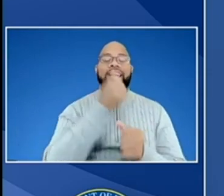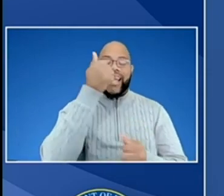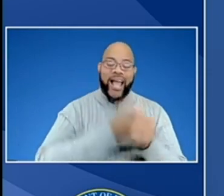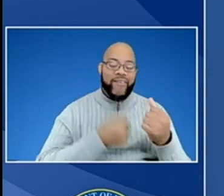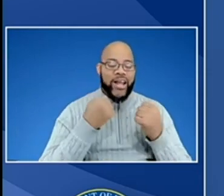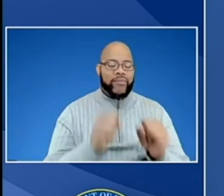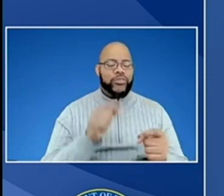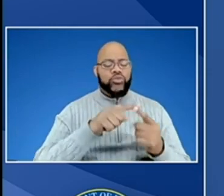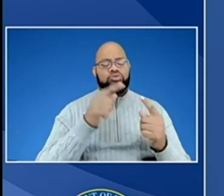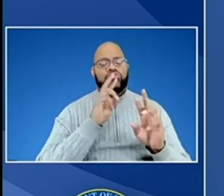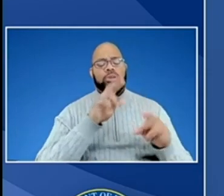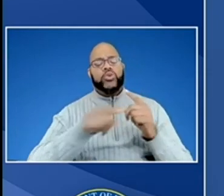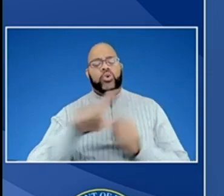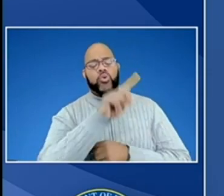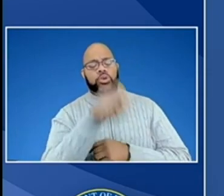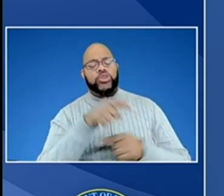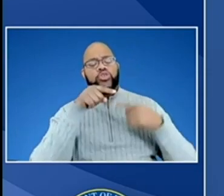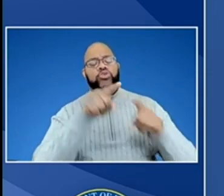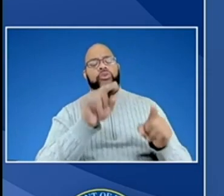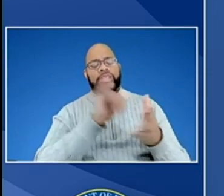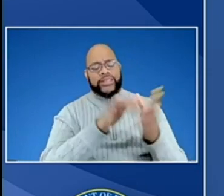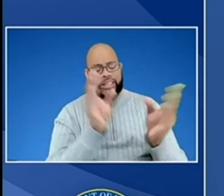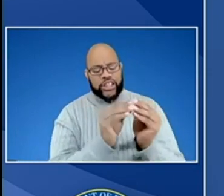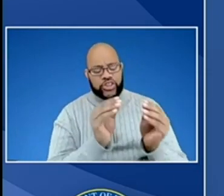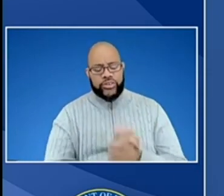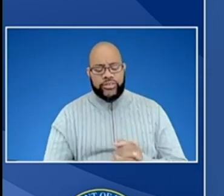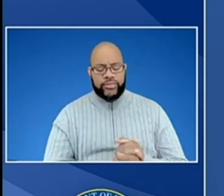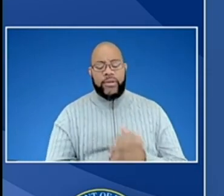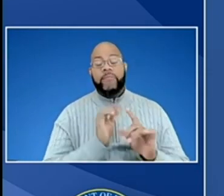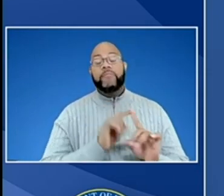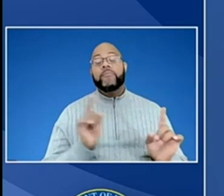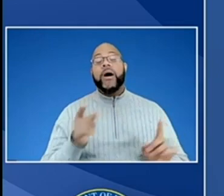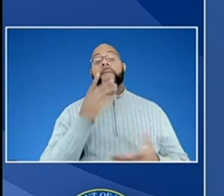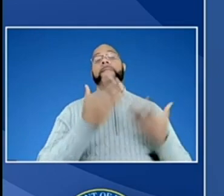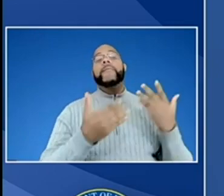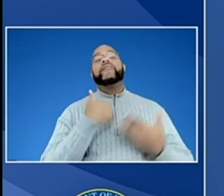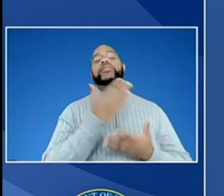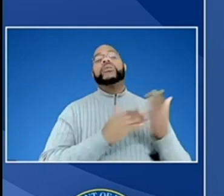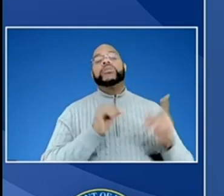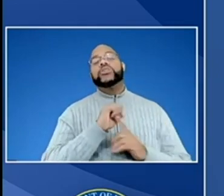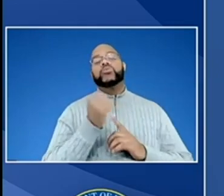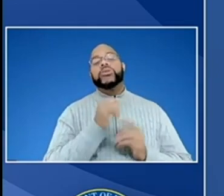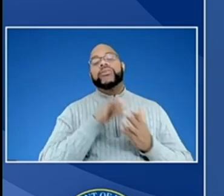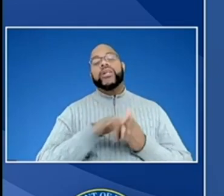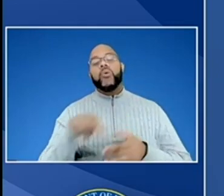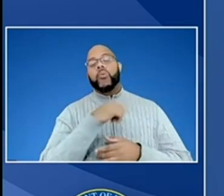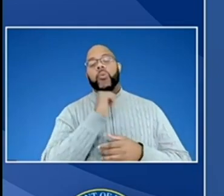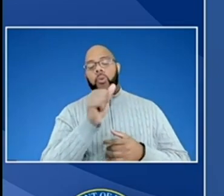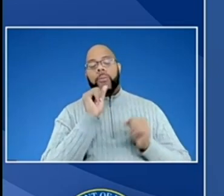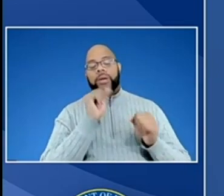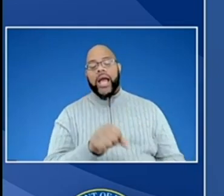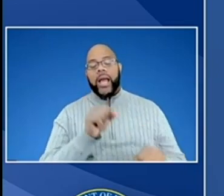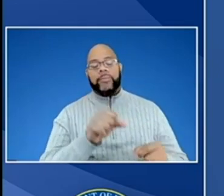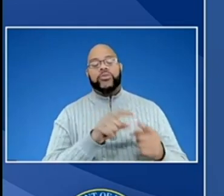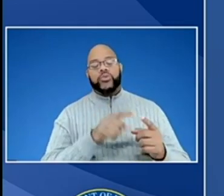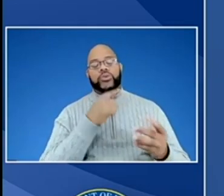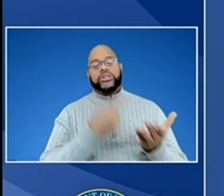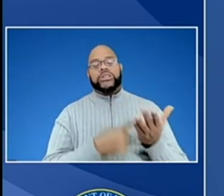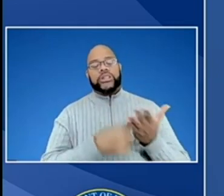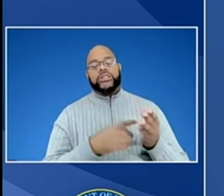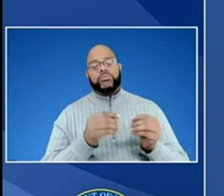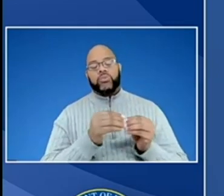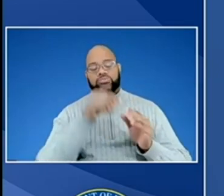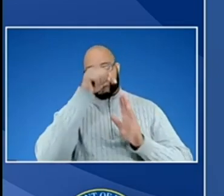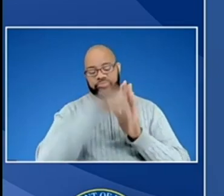to respond to your questions during the session. However, there may be instances where we will not be able to discuss further and we'll